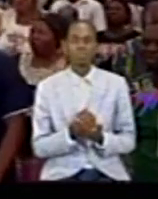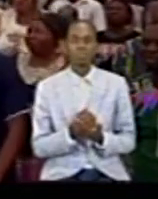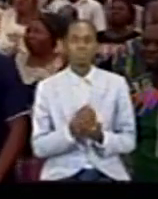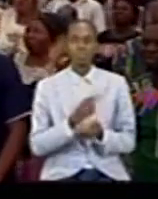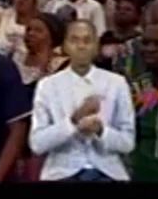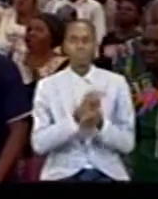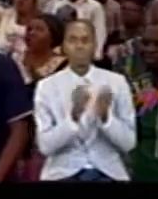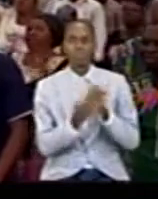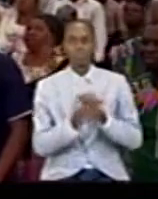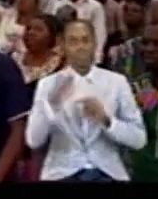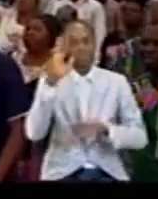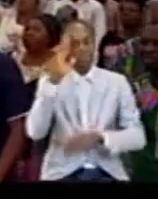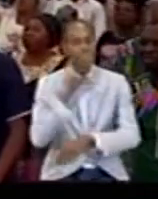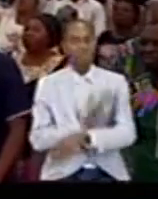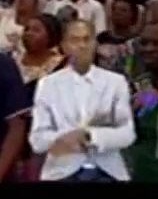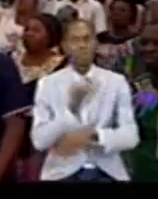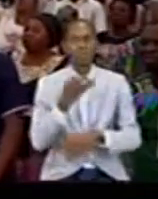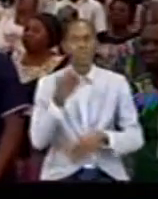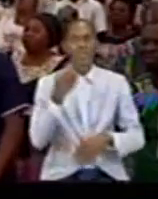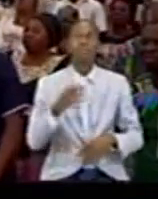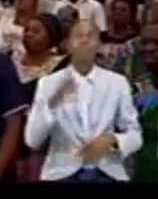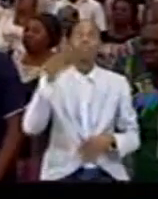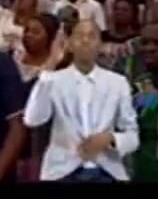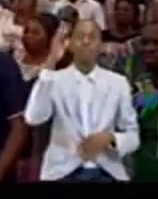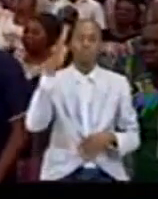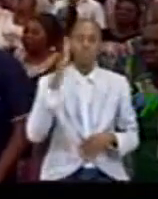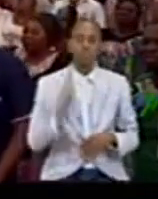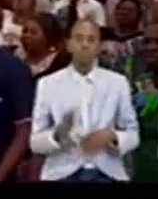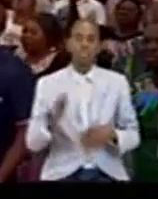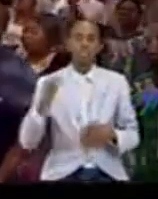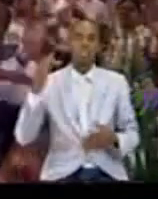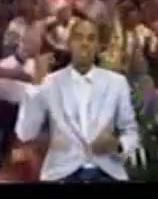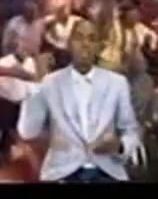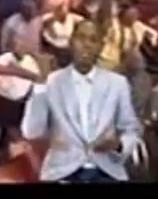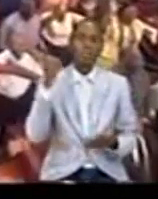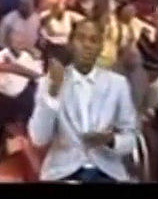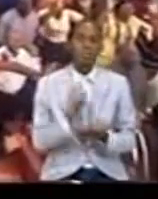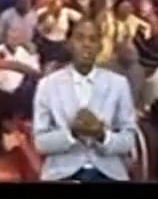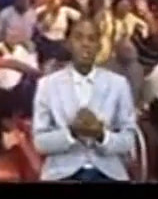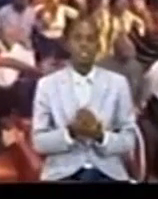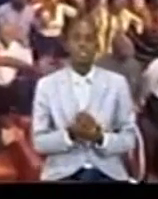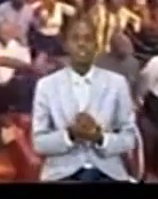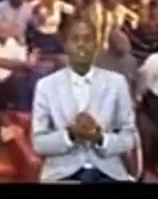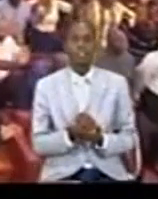Transformed sons of God, in Jesus' name we pray.